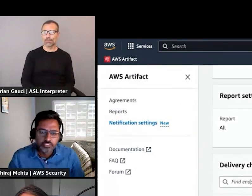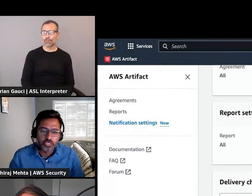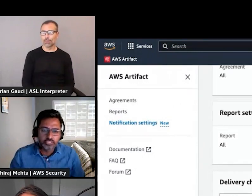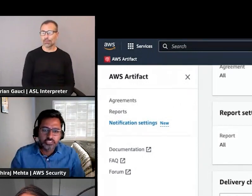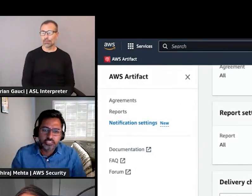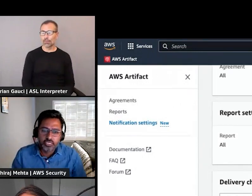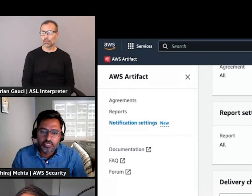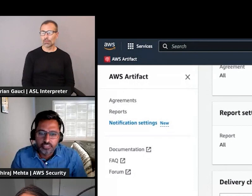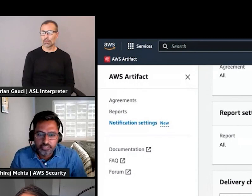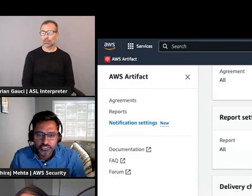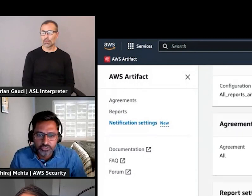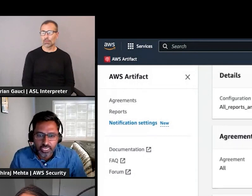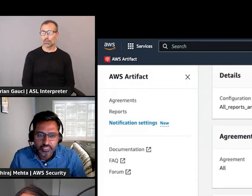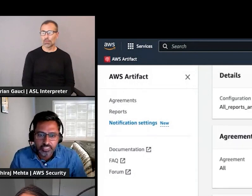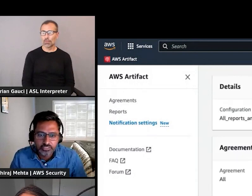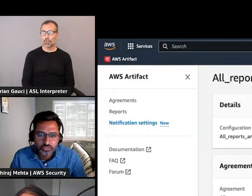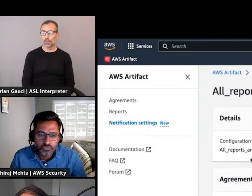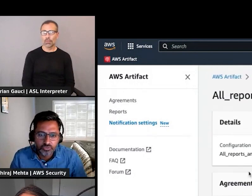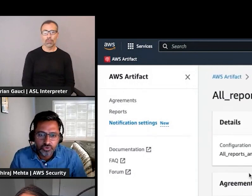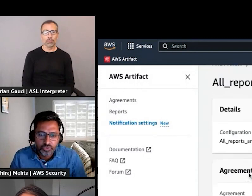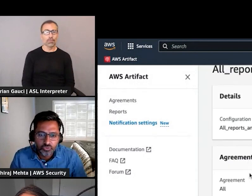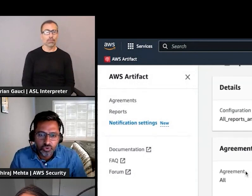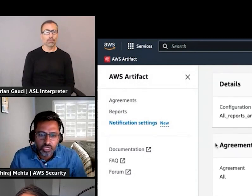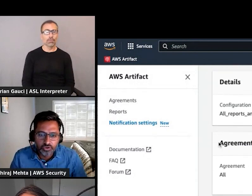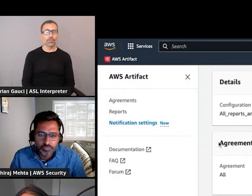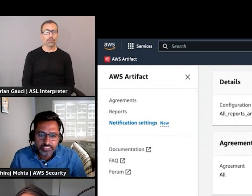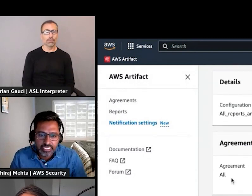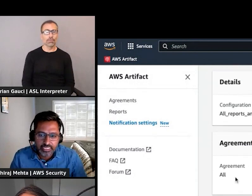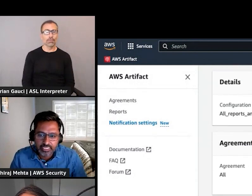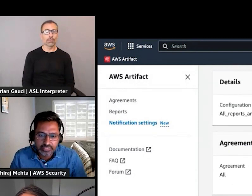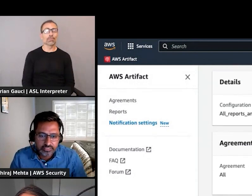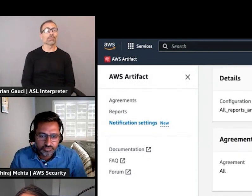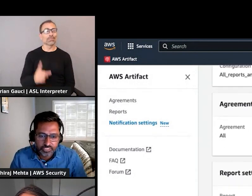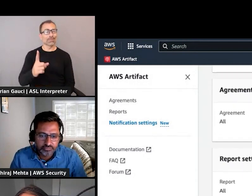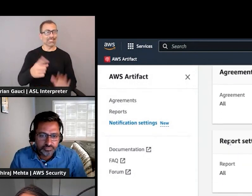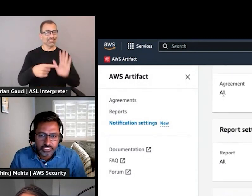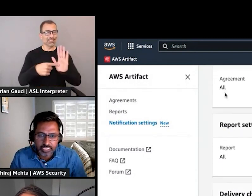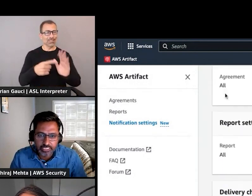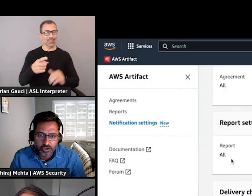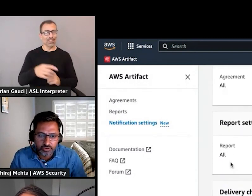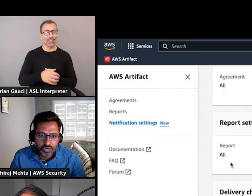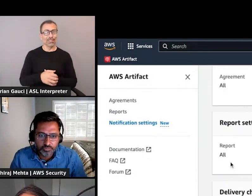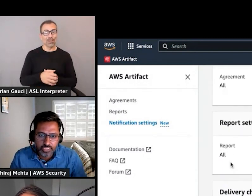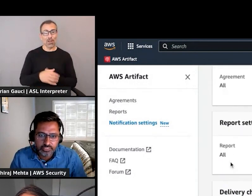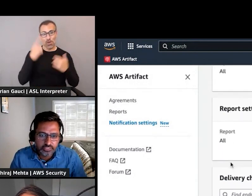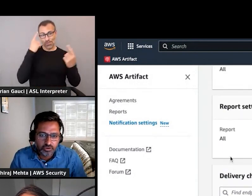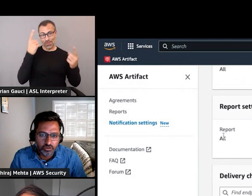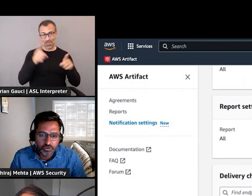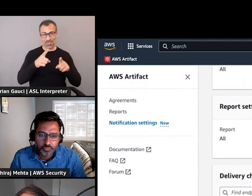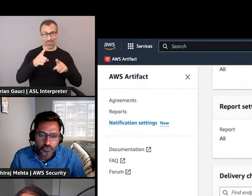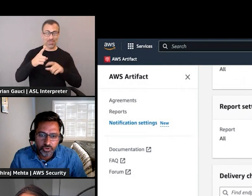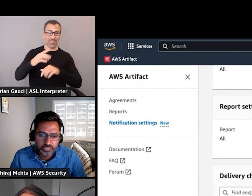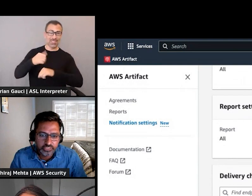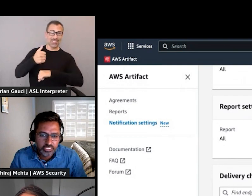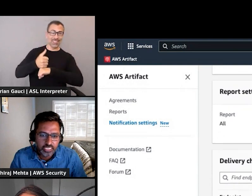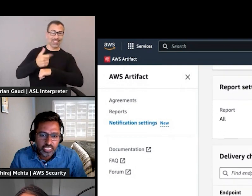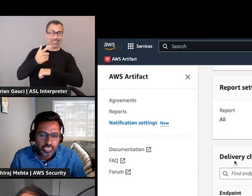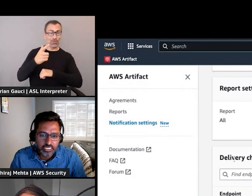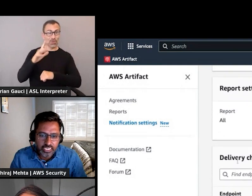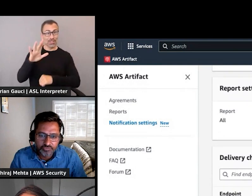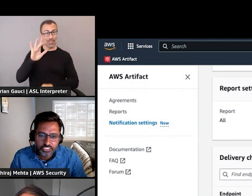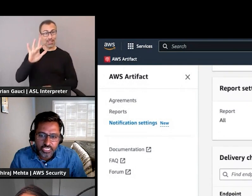Yeah. So I'll just show that. So agreement settings, we selected all agreements, all